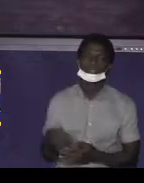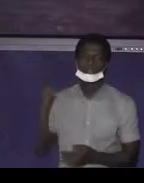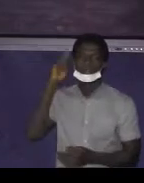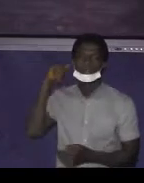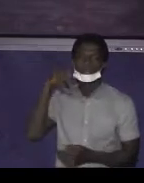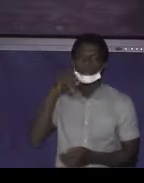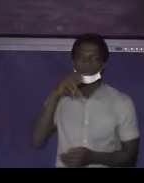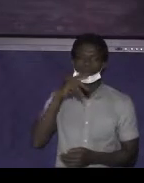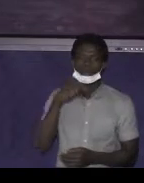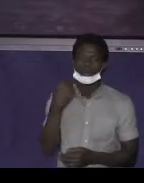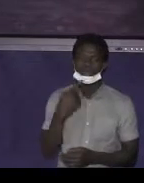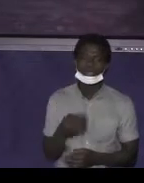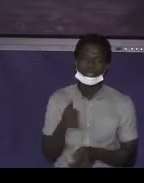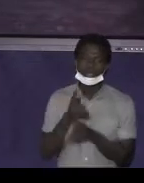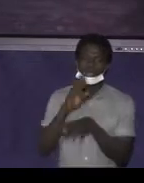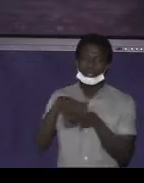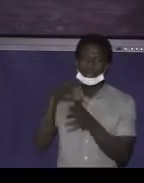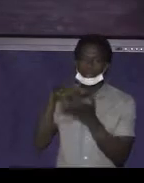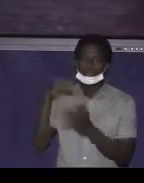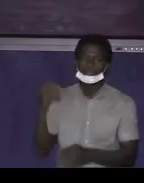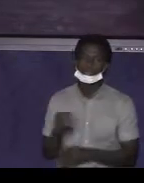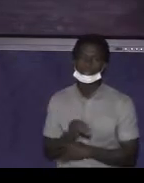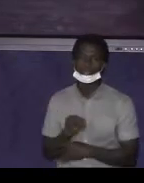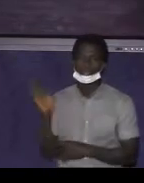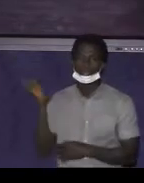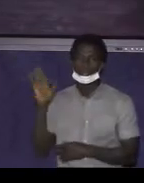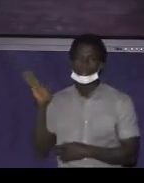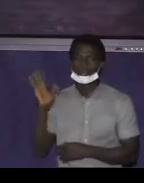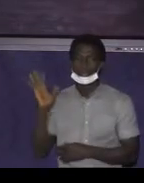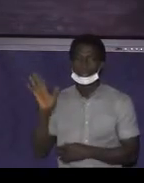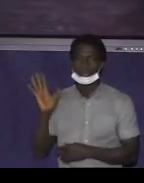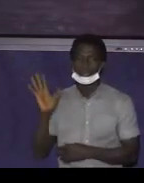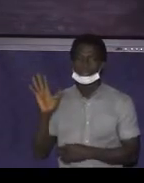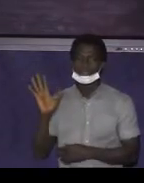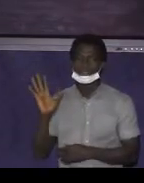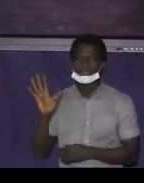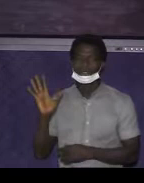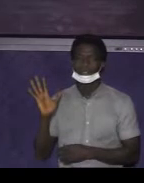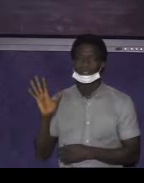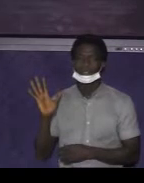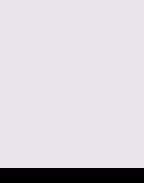Uncle Popo says, keep on studying. Bye.